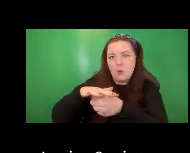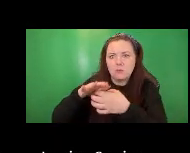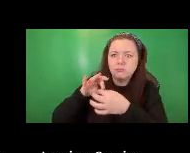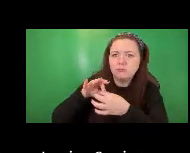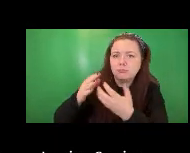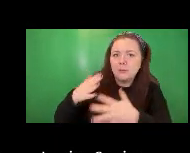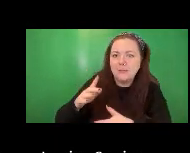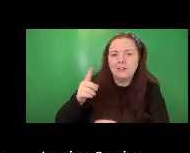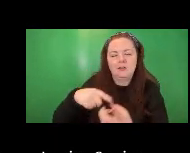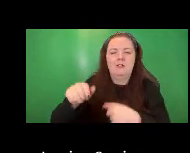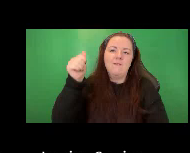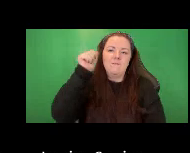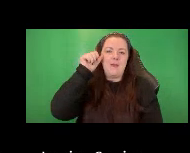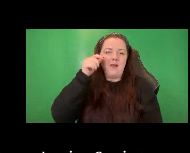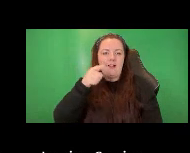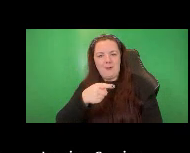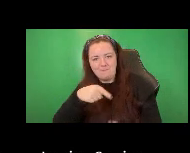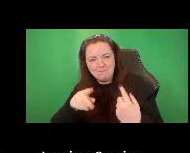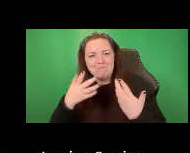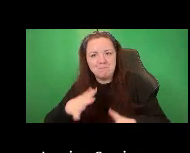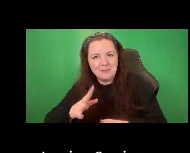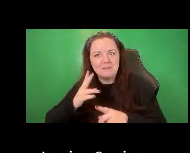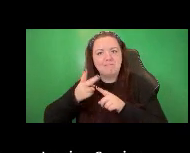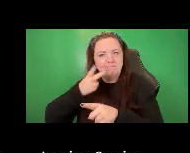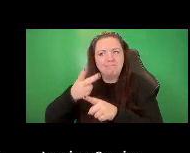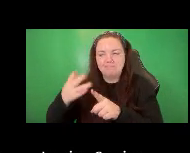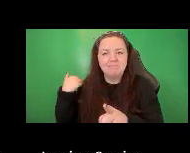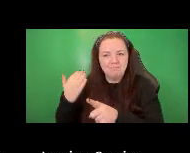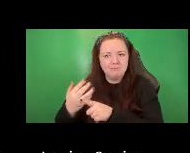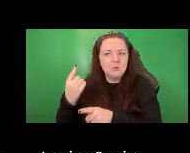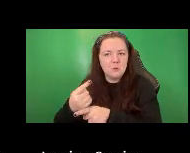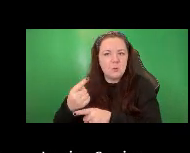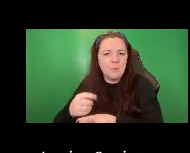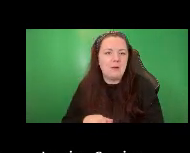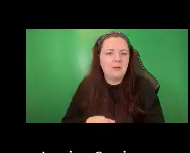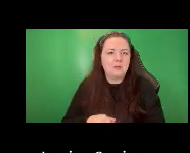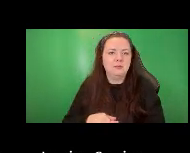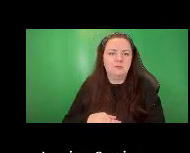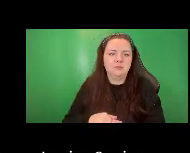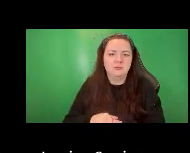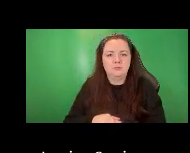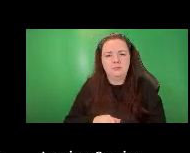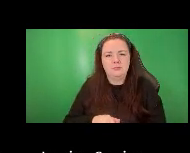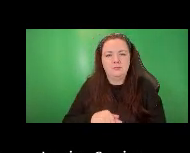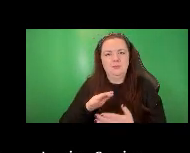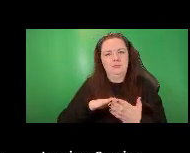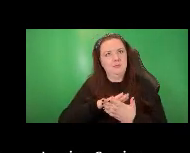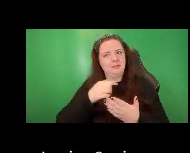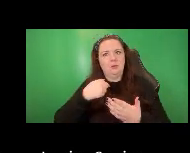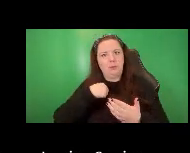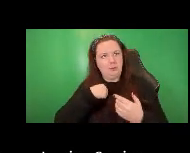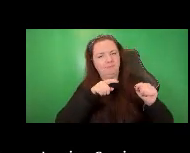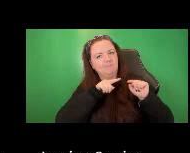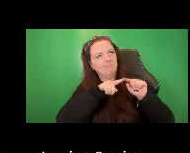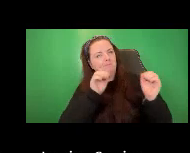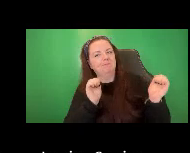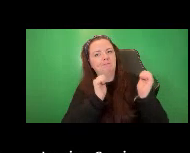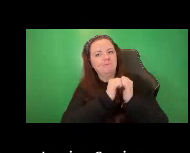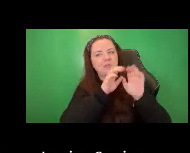time ourselves. So it's great that we've got alignment with national views of the situation,